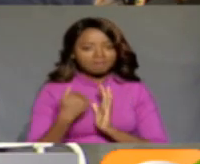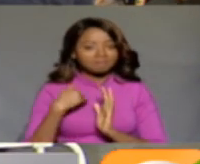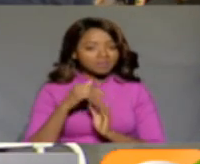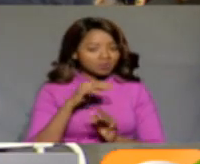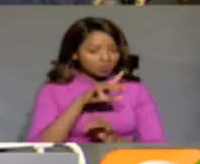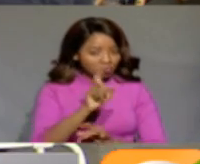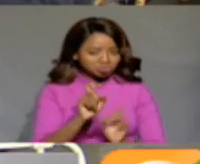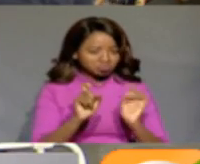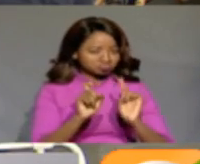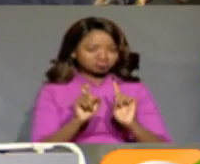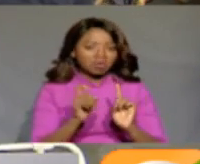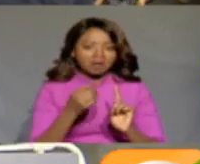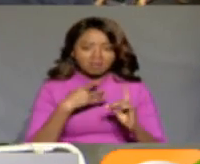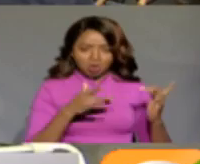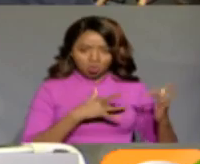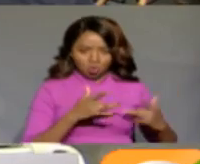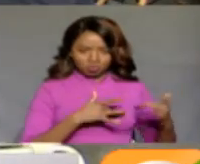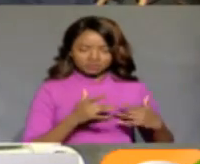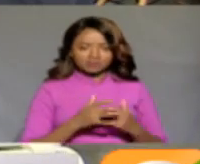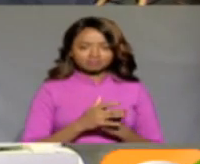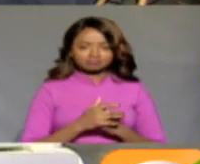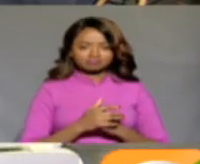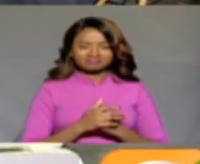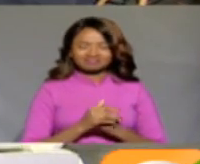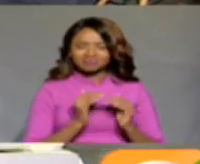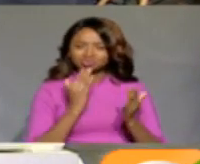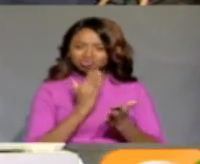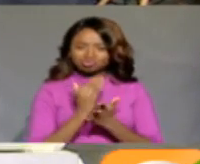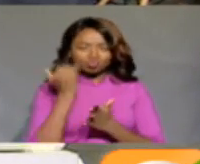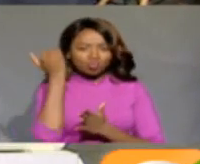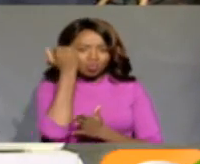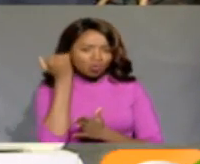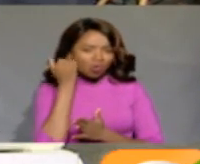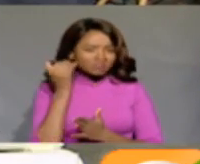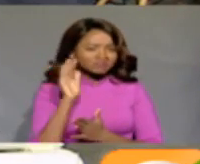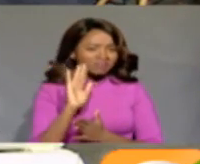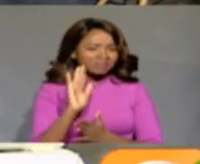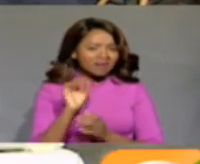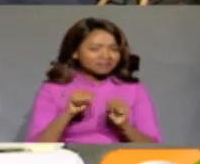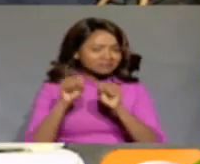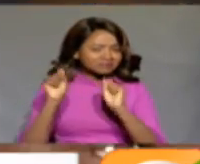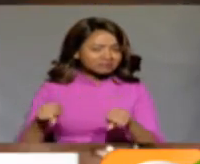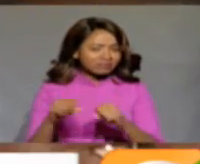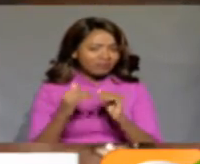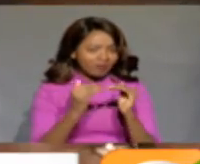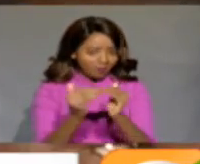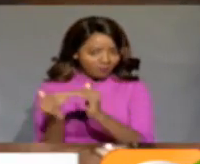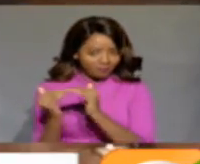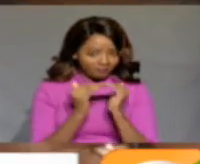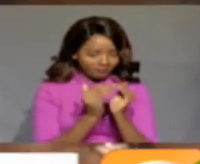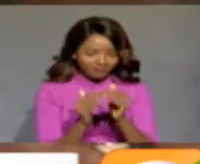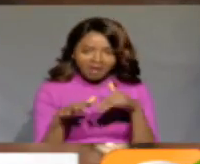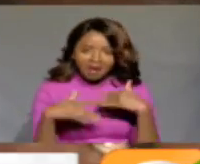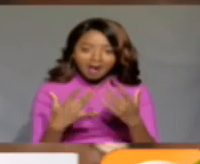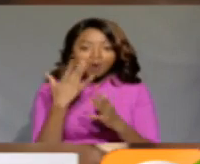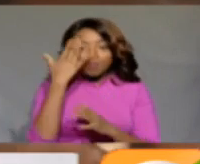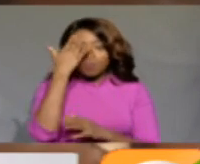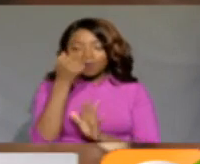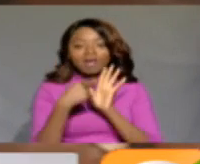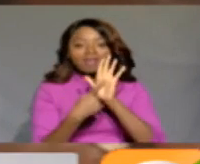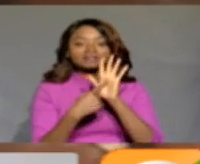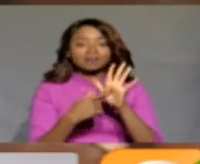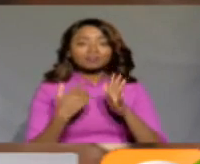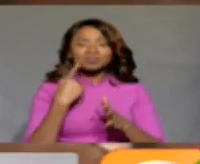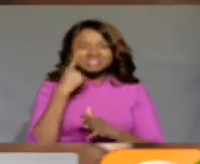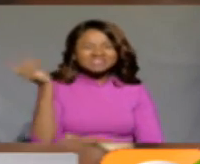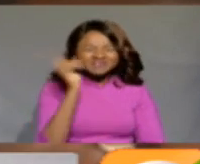more of a concern. Like, how fair is the judiciary justice system? Because, for example, we have been having these public figure